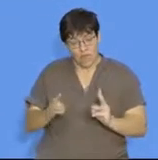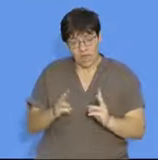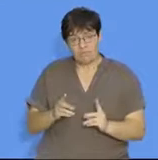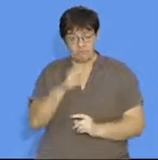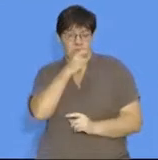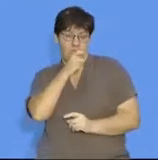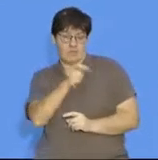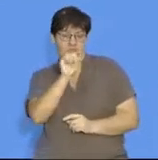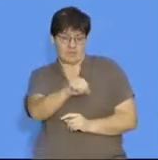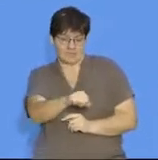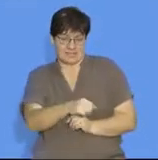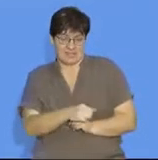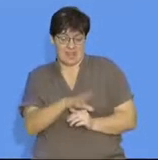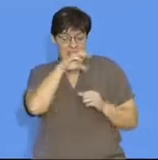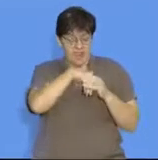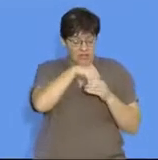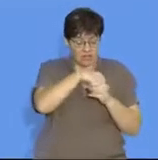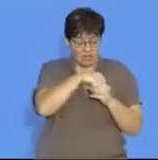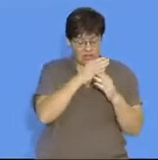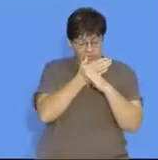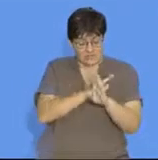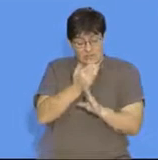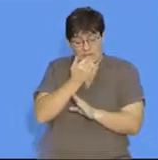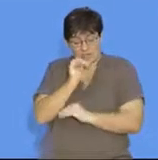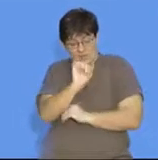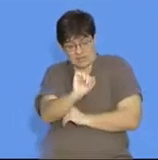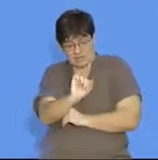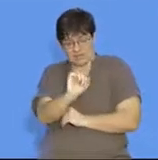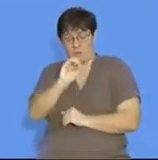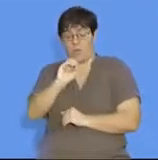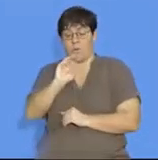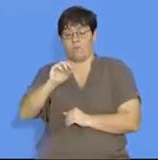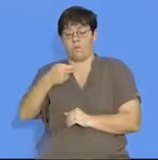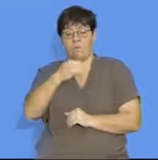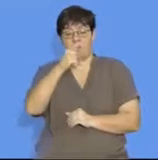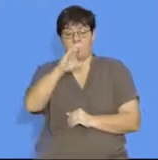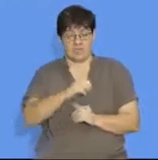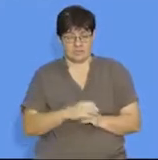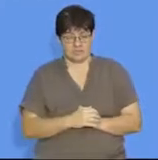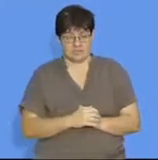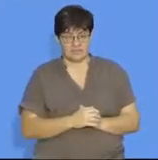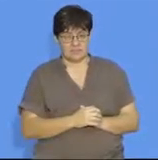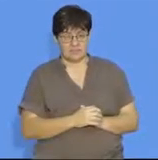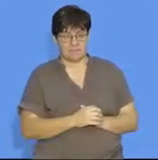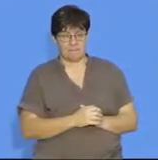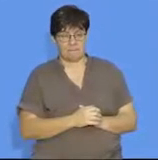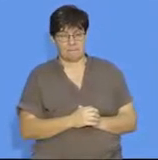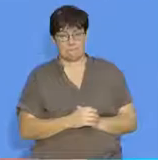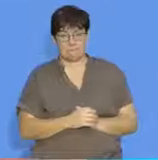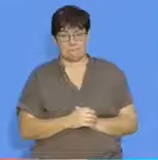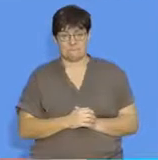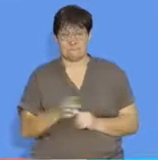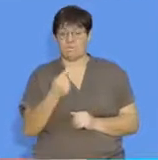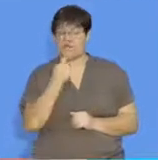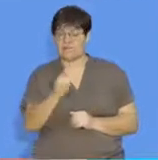method does confirm that internal resistance of a battery is ohmic. Right, let's put that into context,